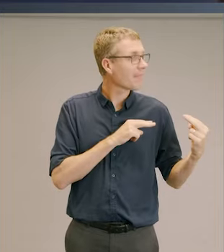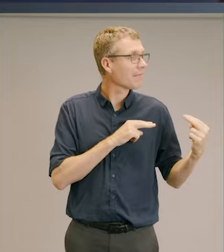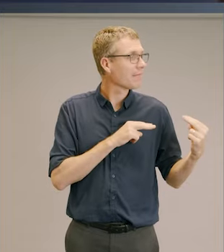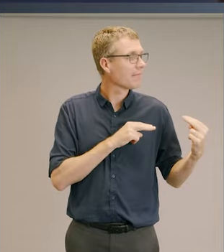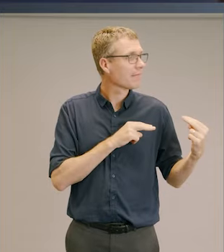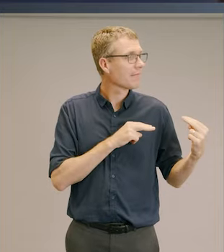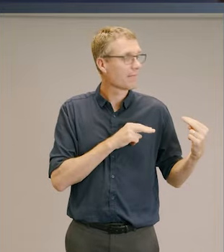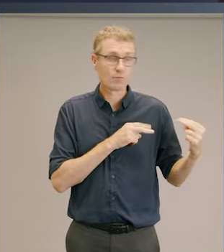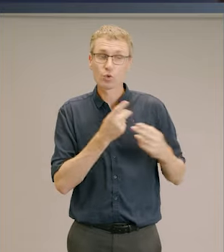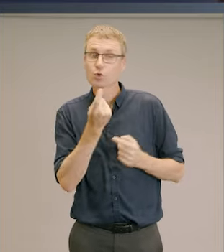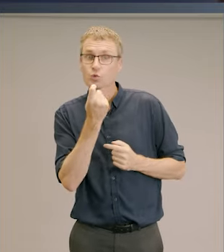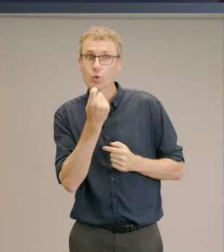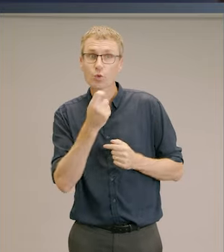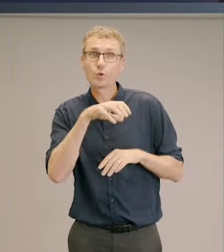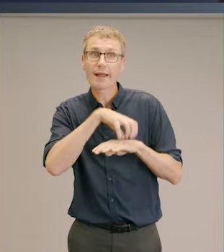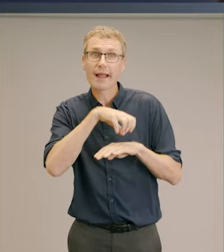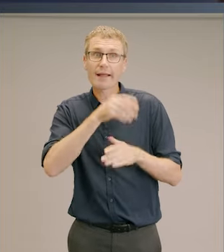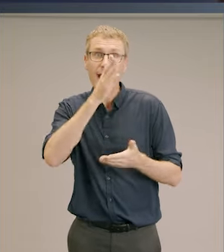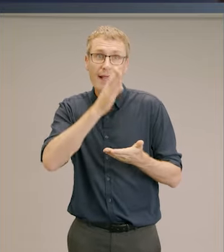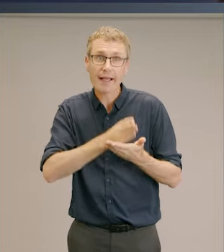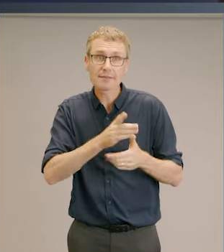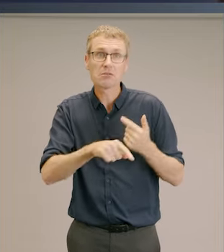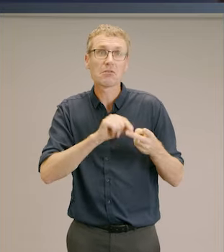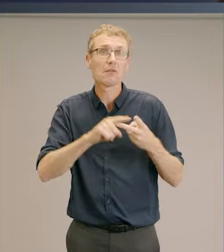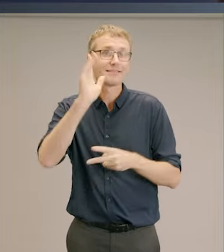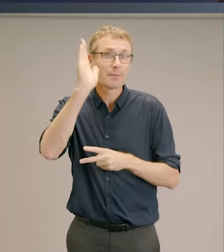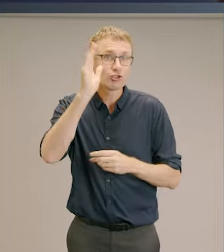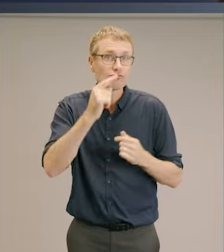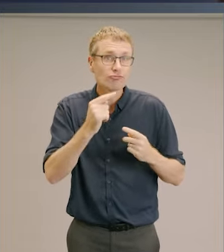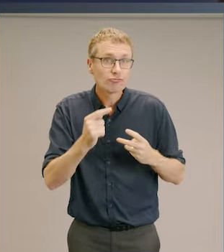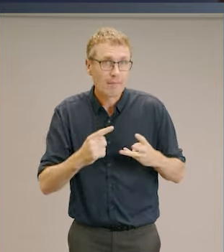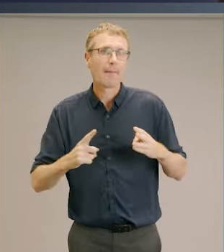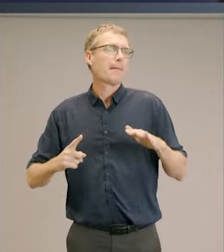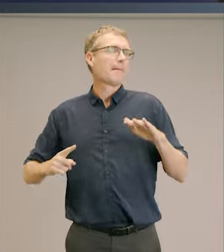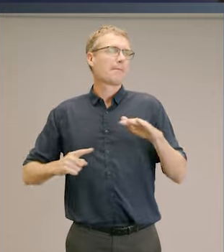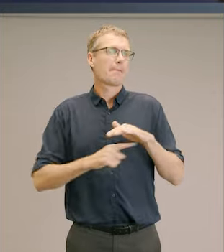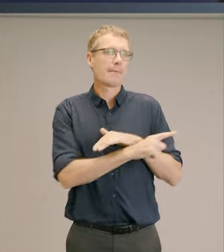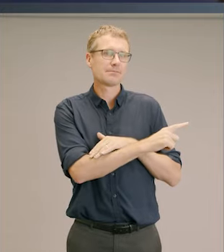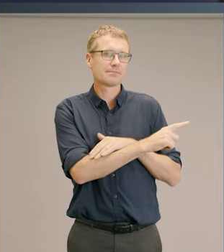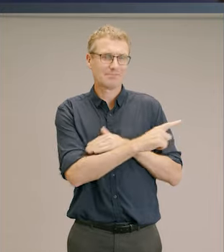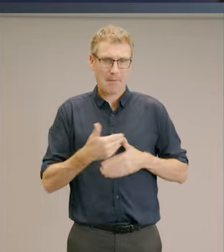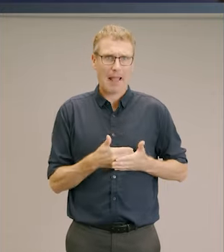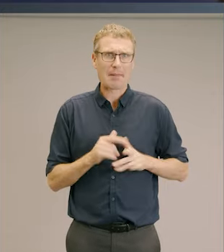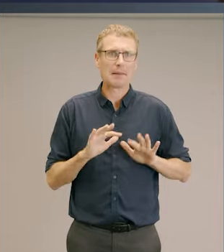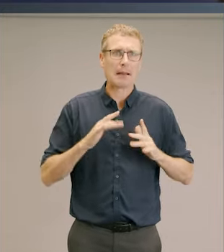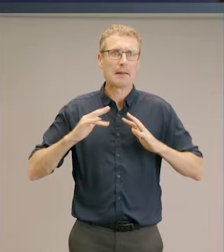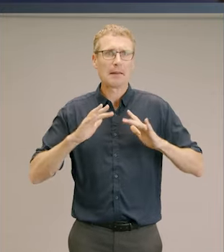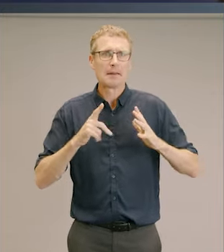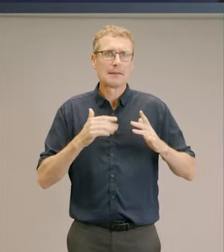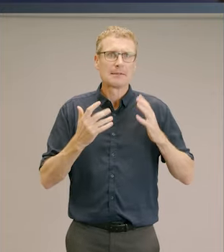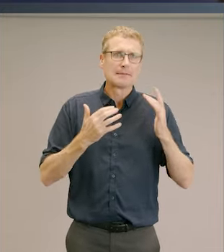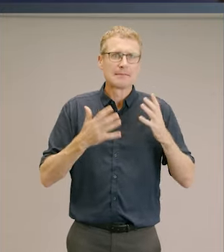food. And so John and I looked at each other. We're like, yep, the cake is going to happen soon. The speeches are going to happen. Luke was just holding on at that